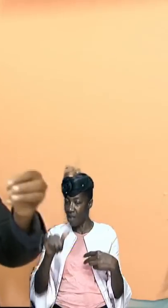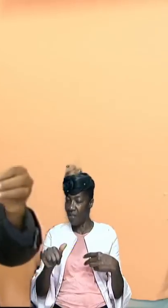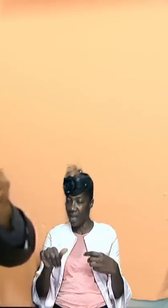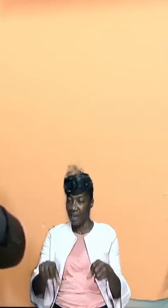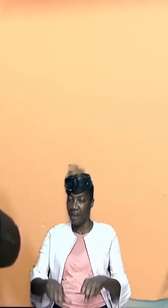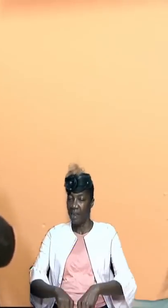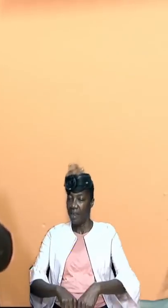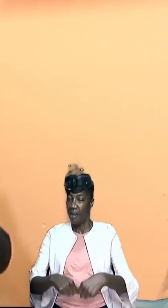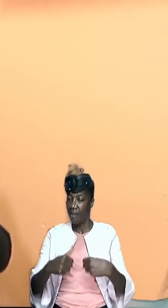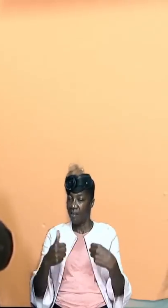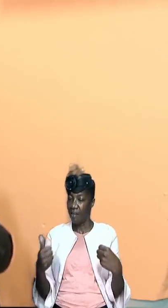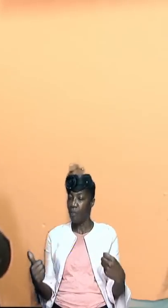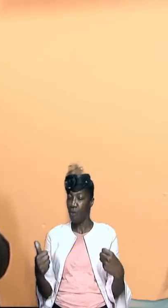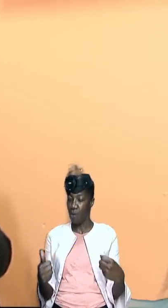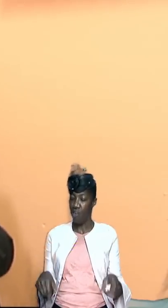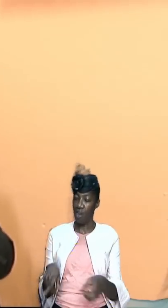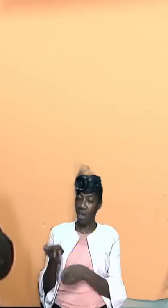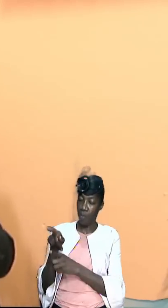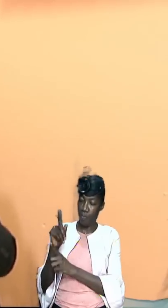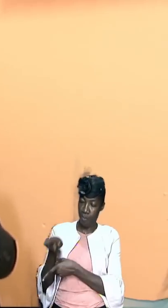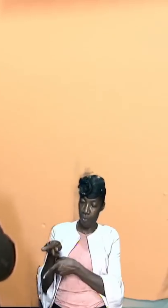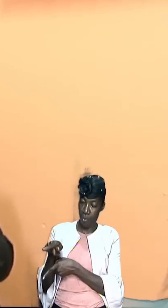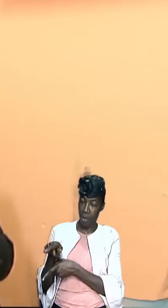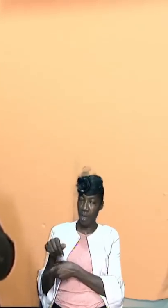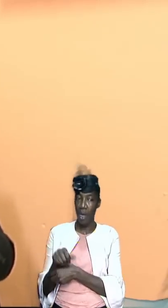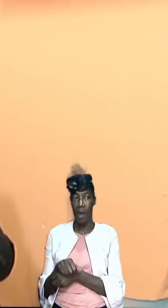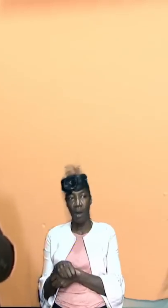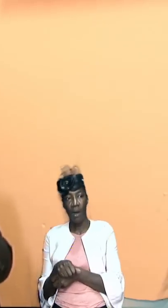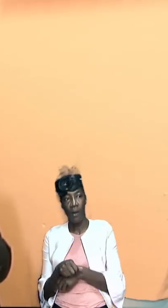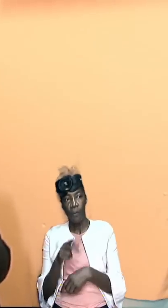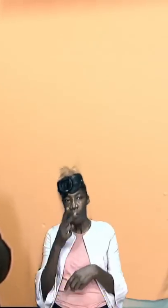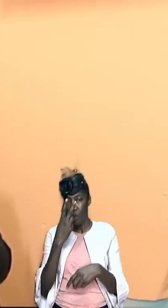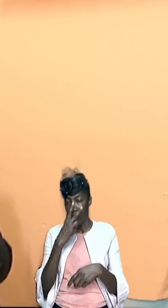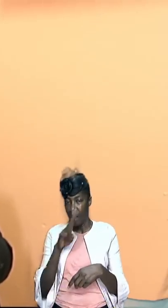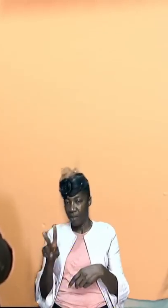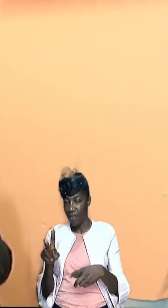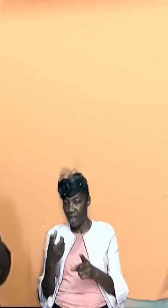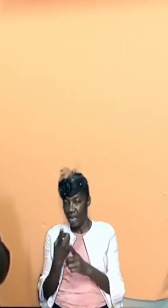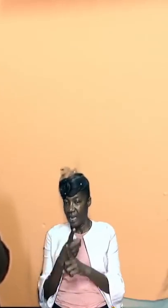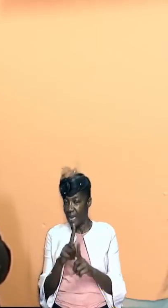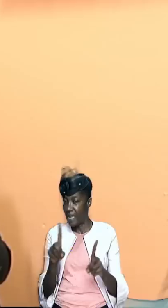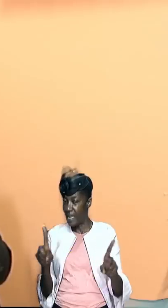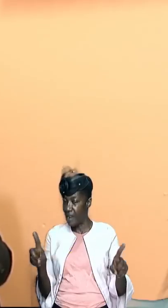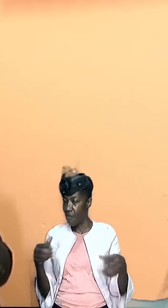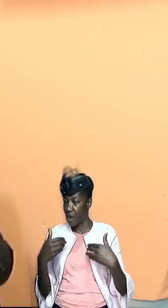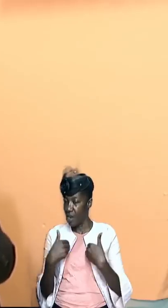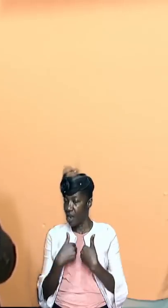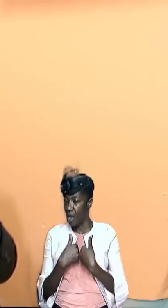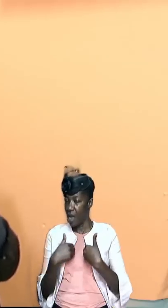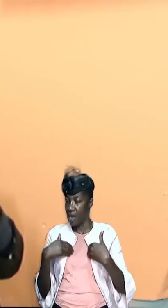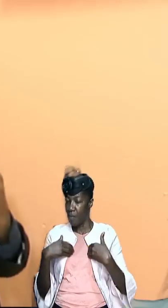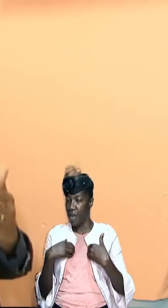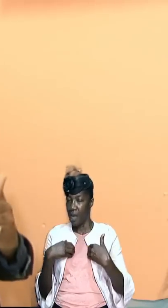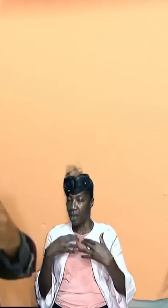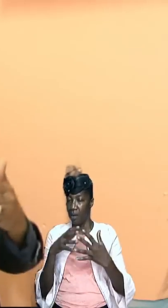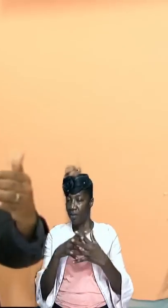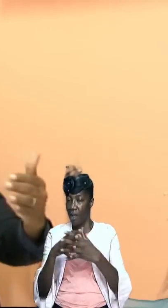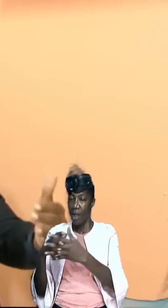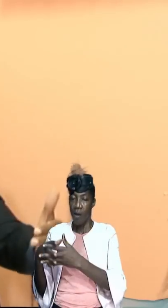isolation, you kind of started to see the different animals mating, and there